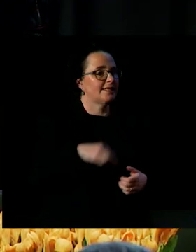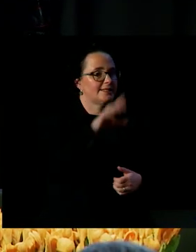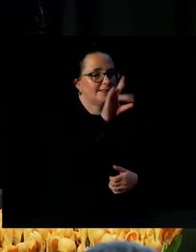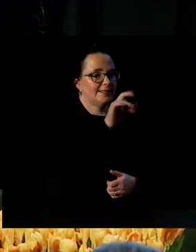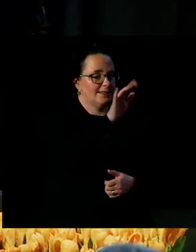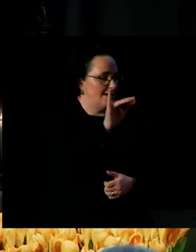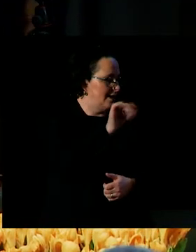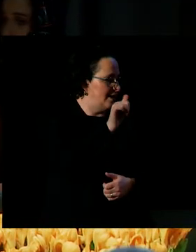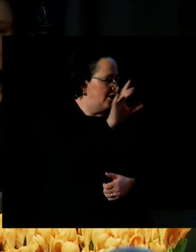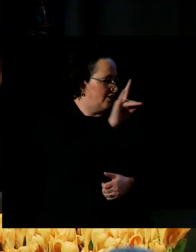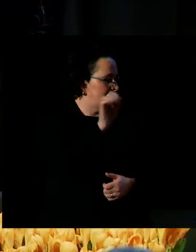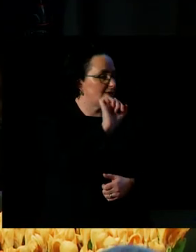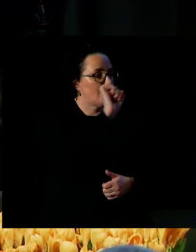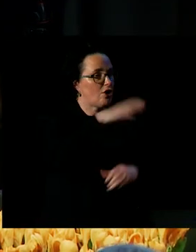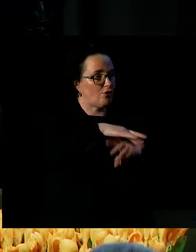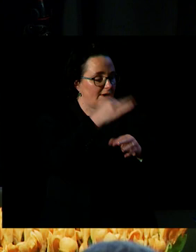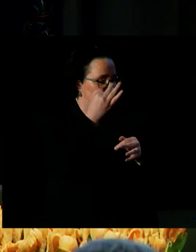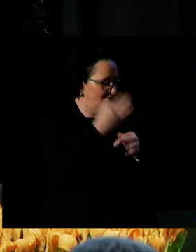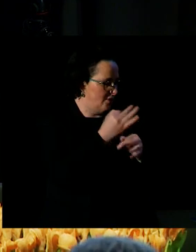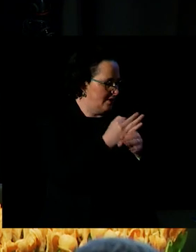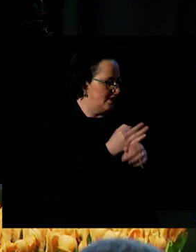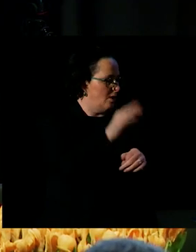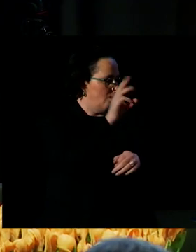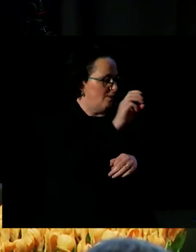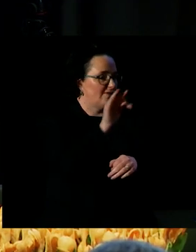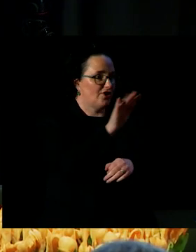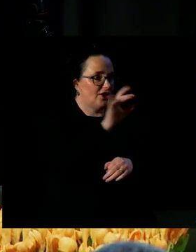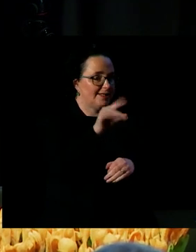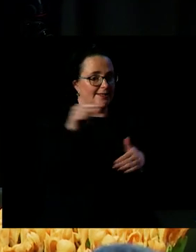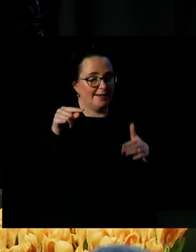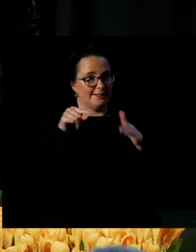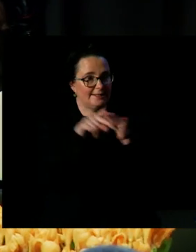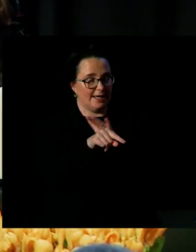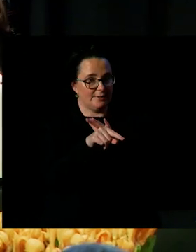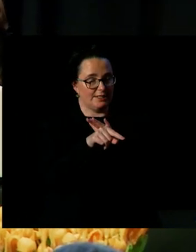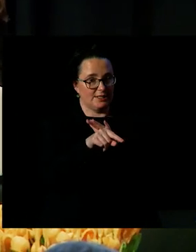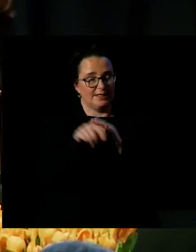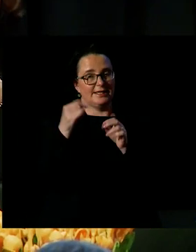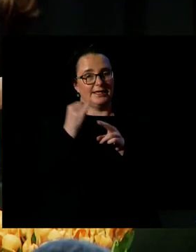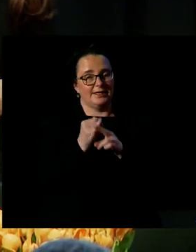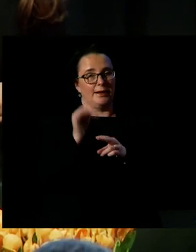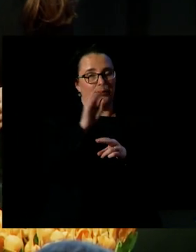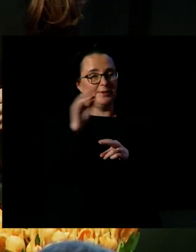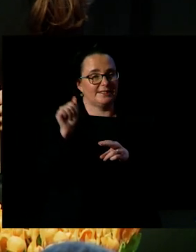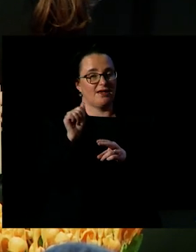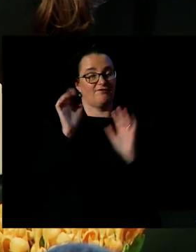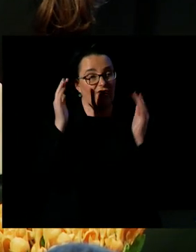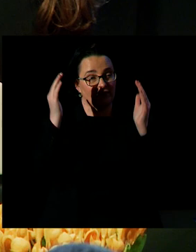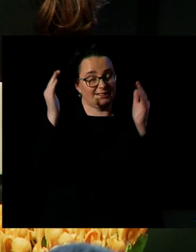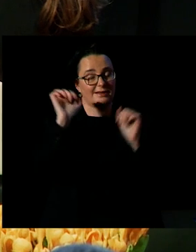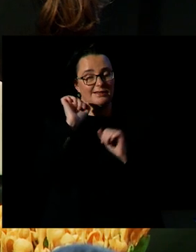Kyla Hertz, whose grandfather, Wolf Hertz, escaped the massacre in Bernitsa Forest, and